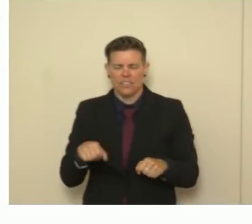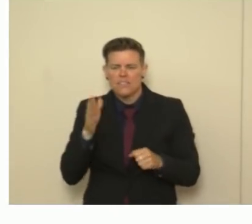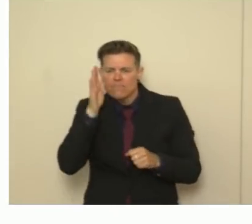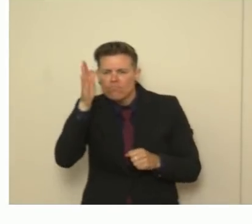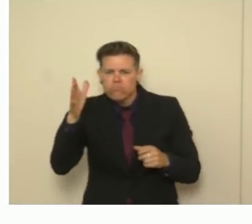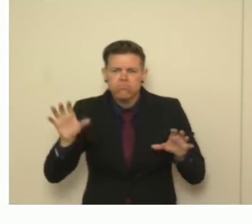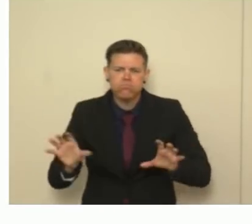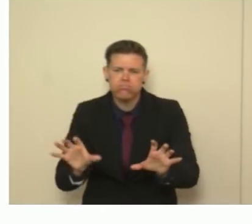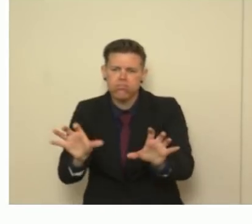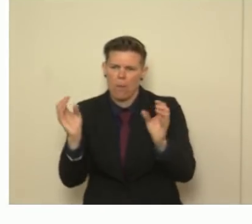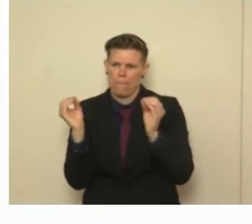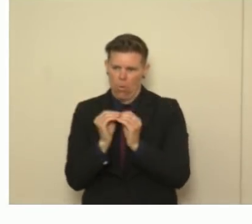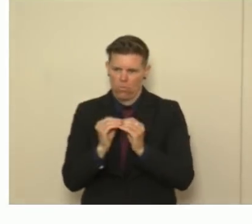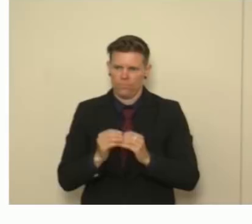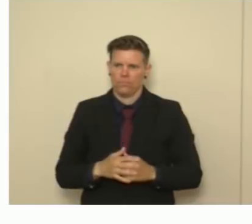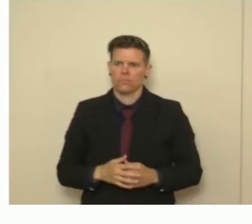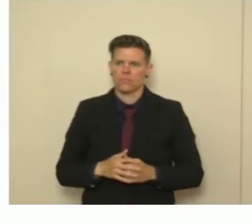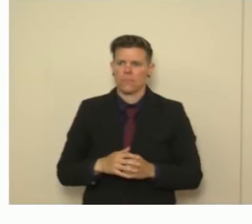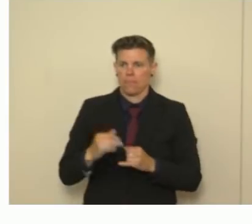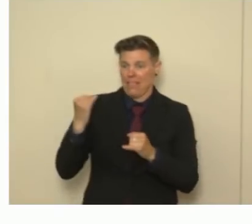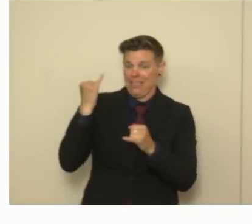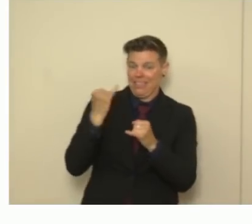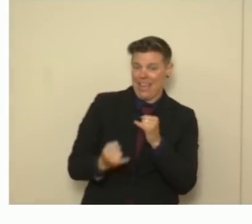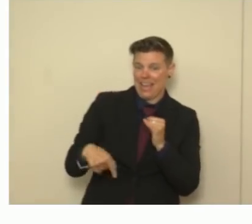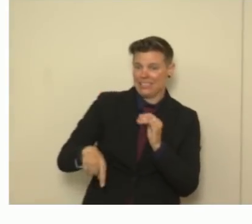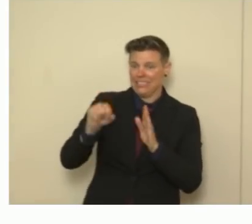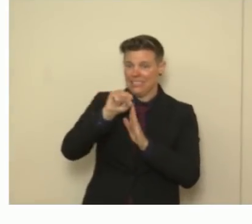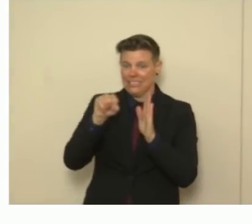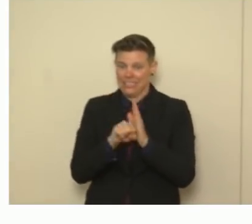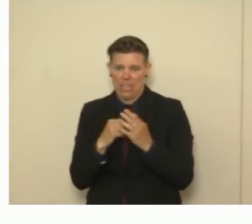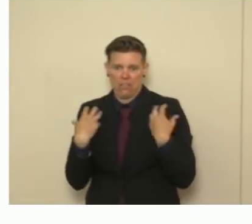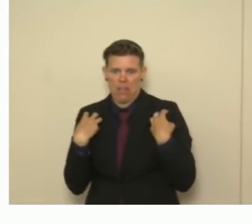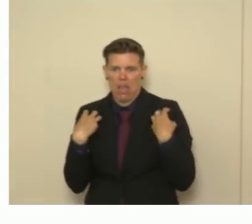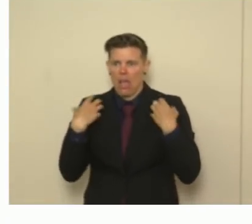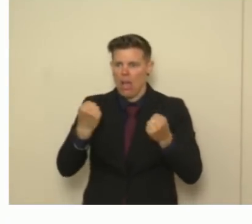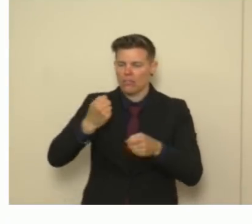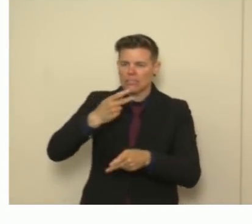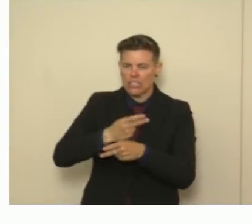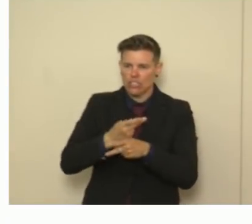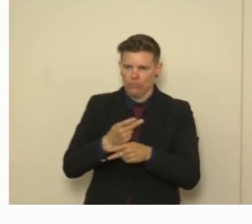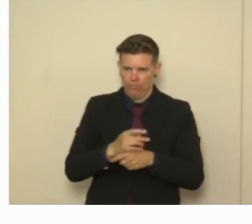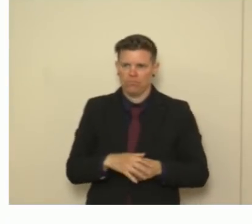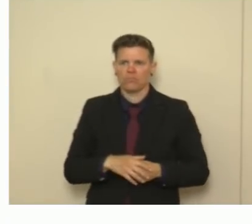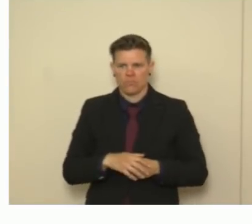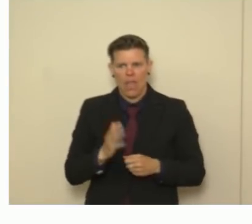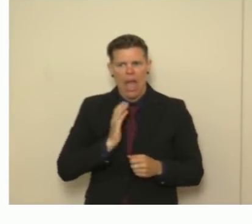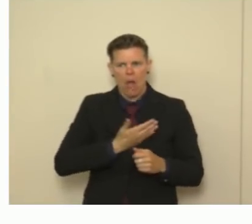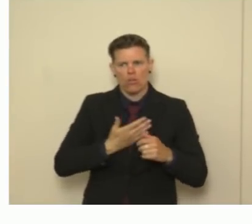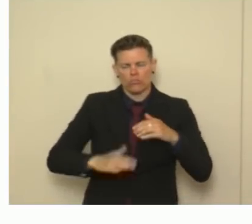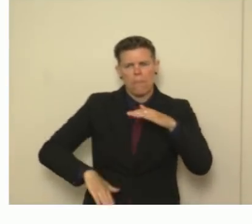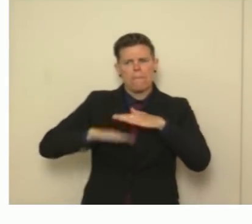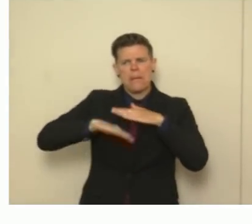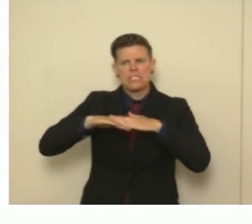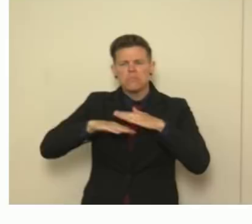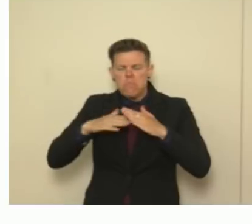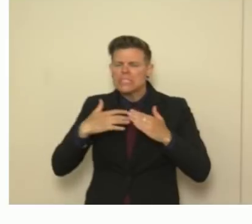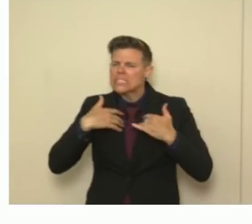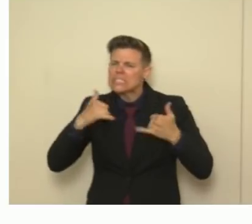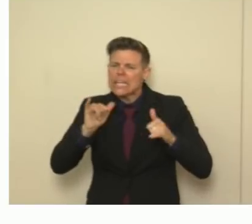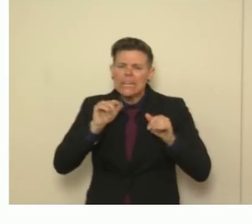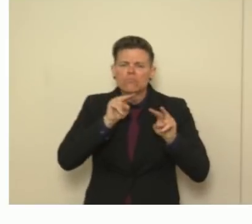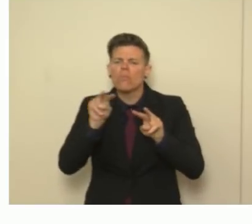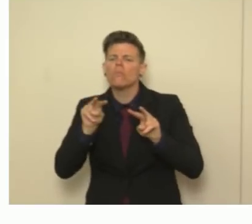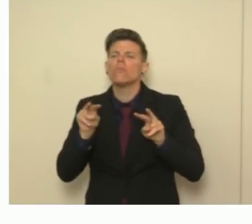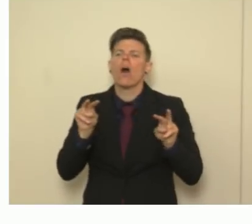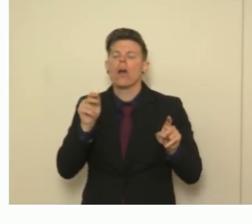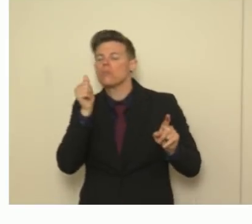And then lastly, our statewide health system capacity, doing well. Just so you know, we monitor Arizona and